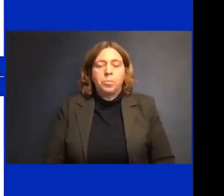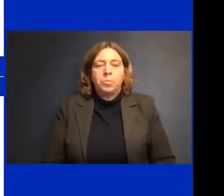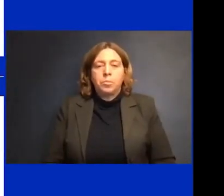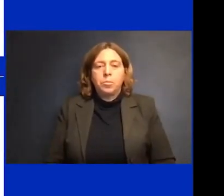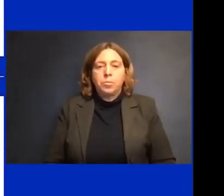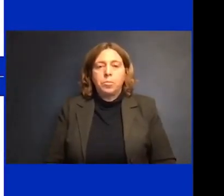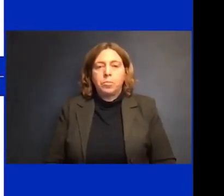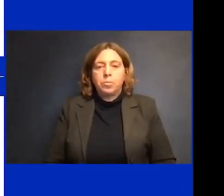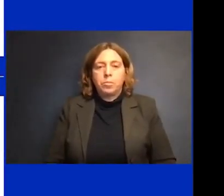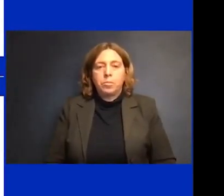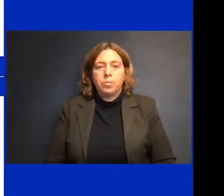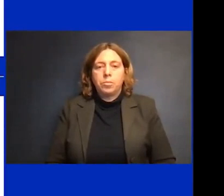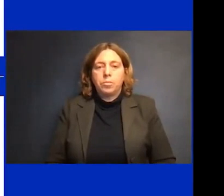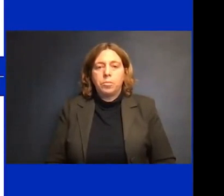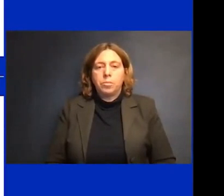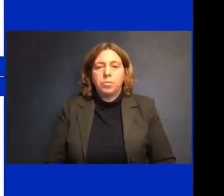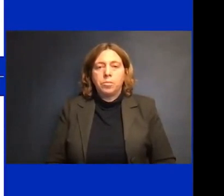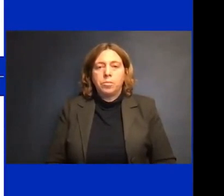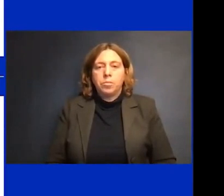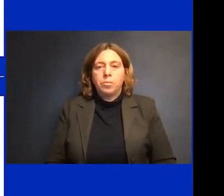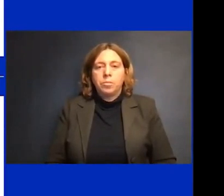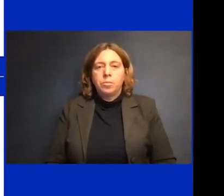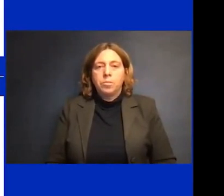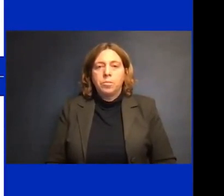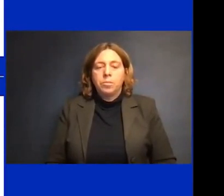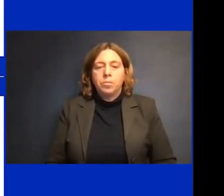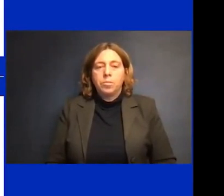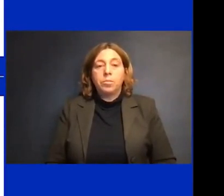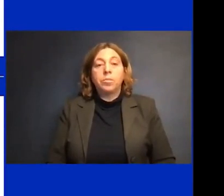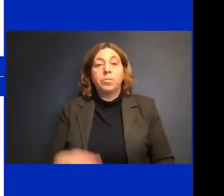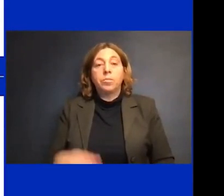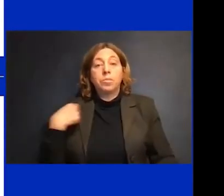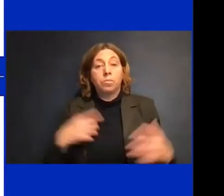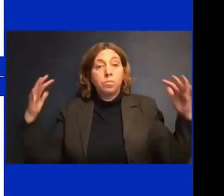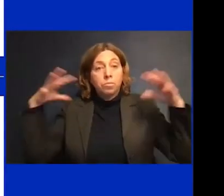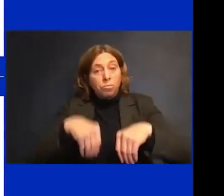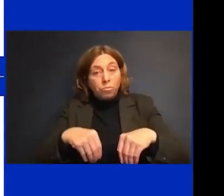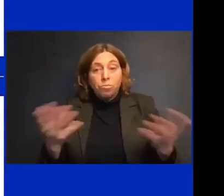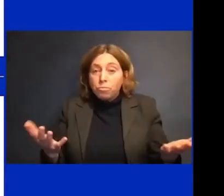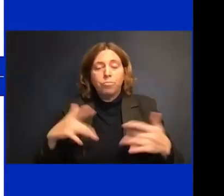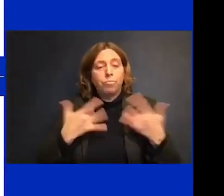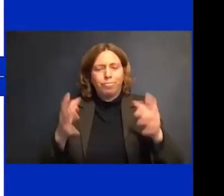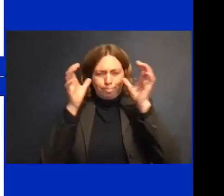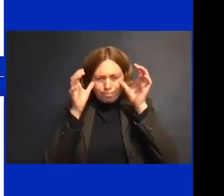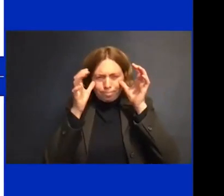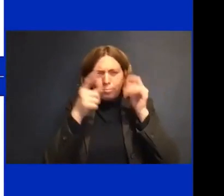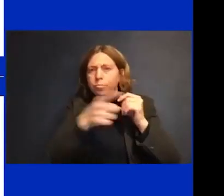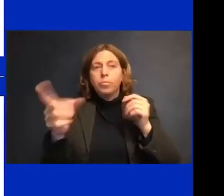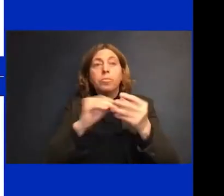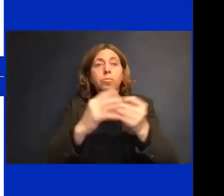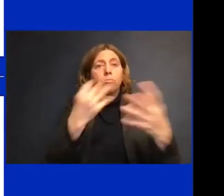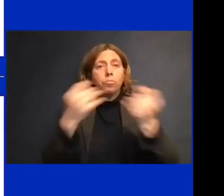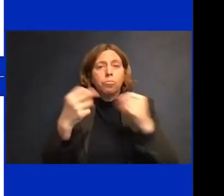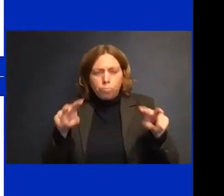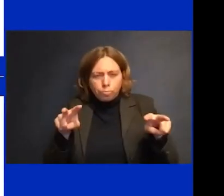Burns, FDA Director of Planning and Program Development. We are here to listen to you and hear your comments.